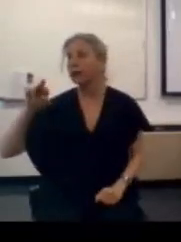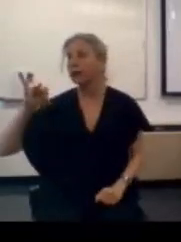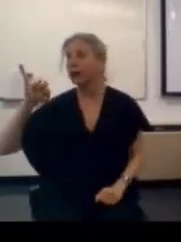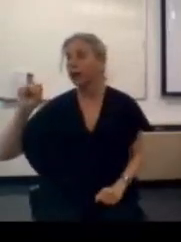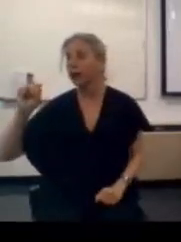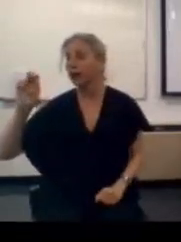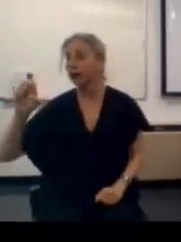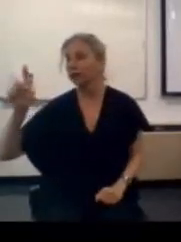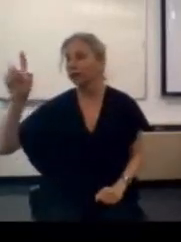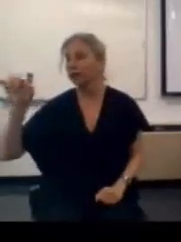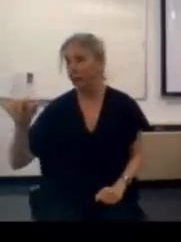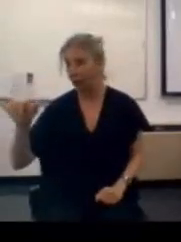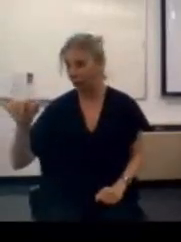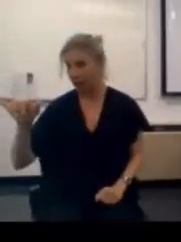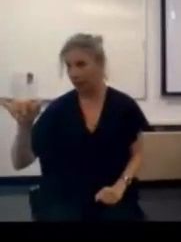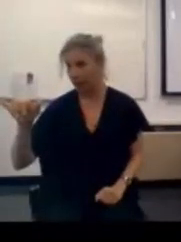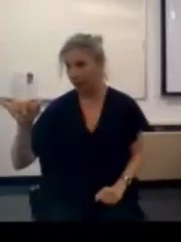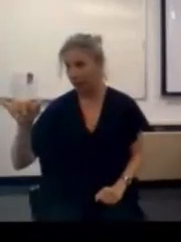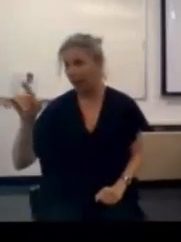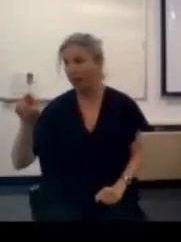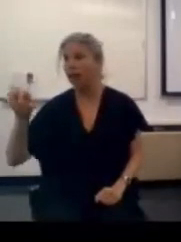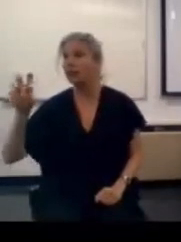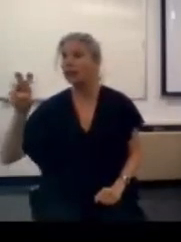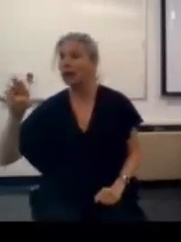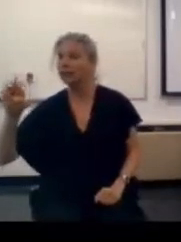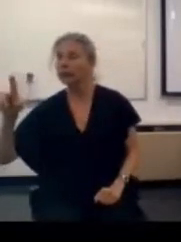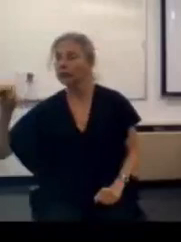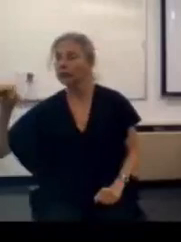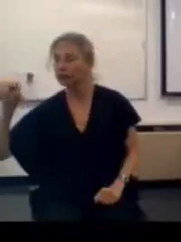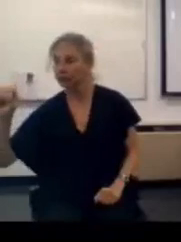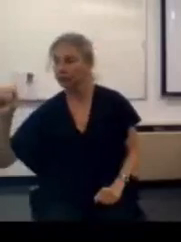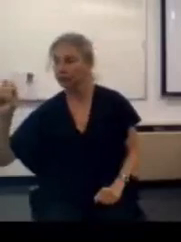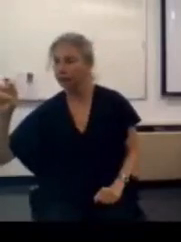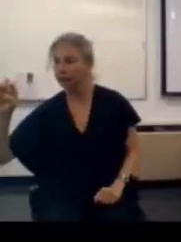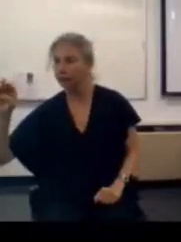well. And Dr. Lehra's colleague, Dr. Kalira